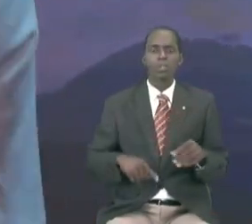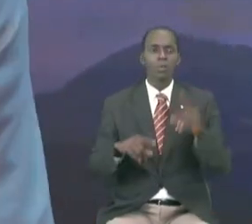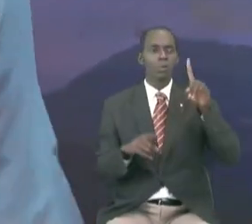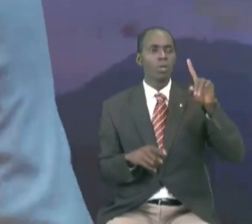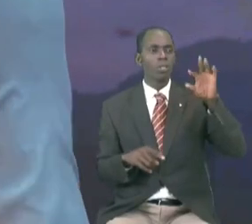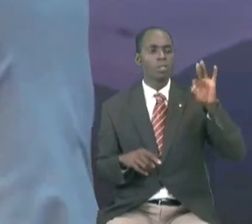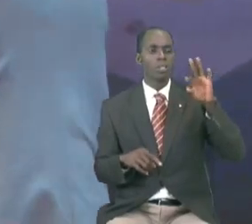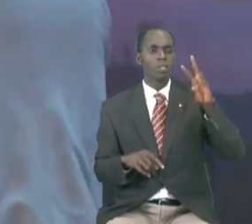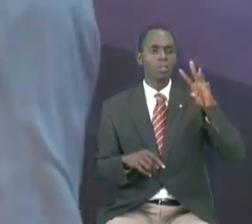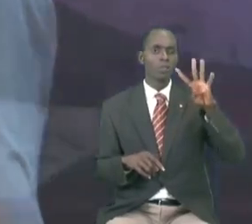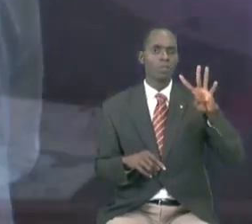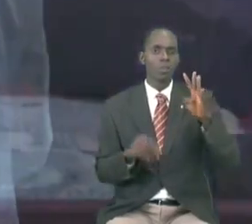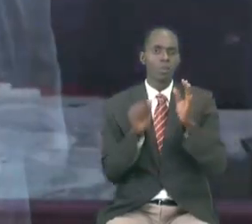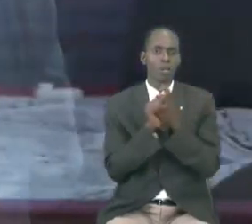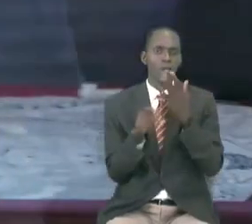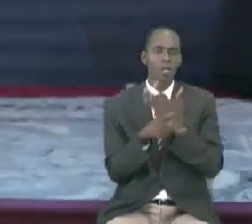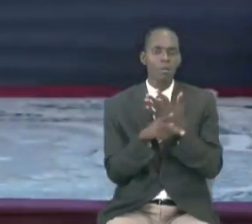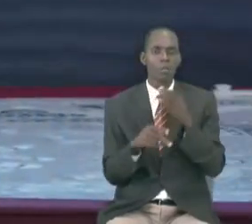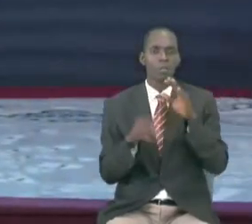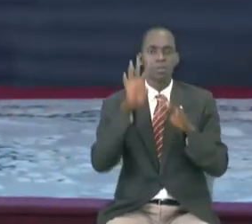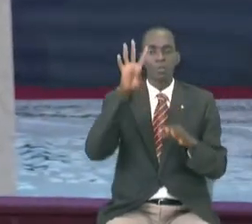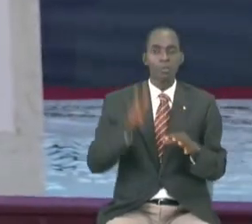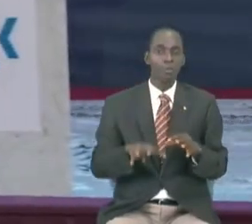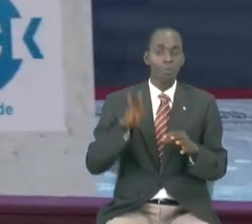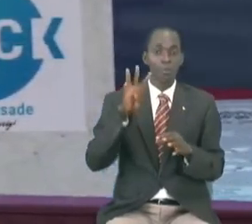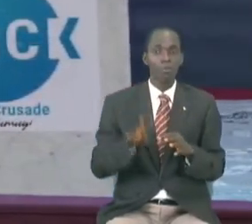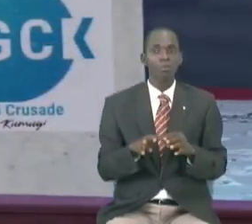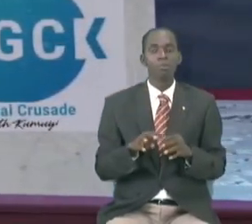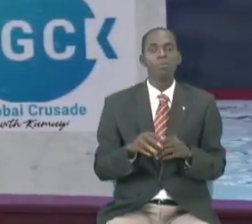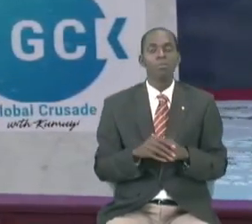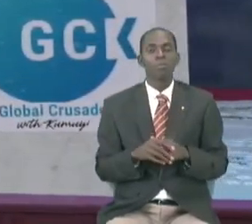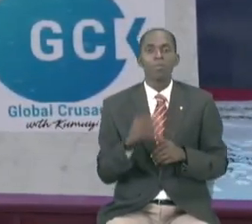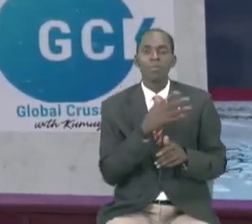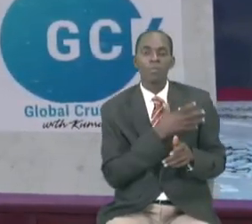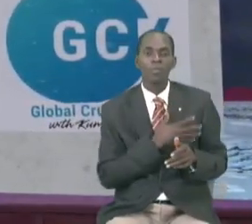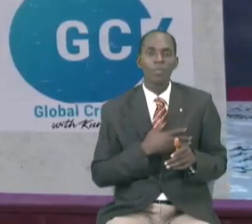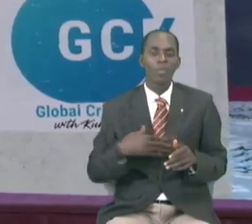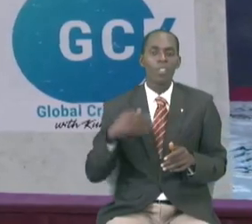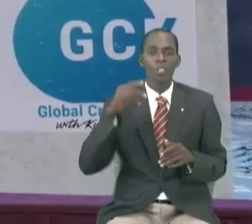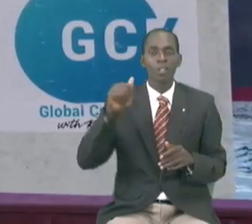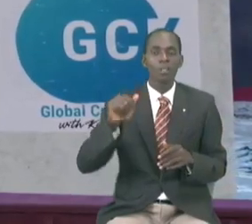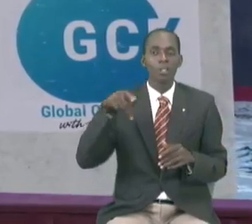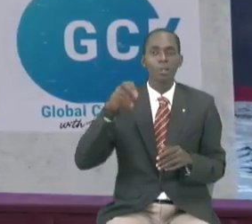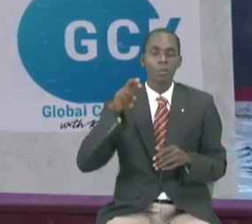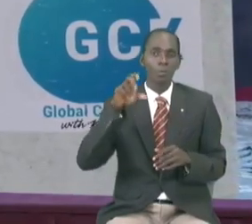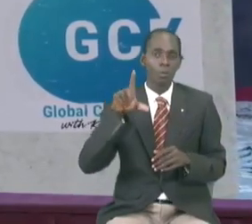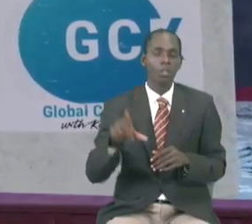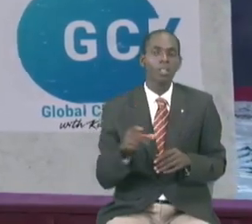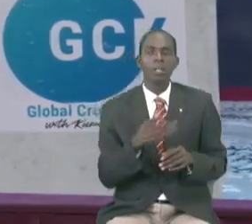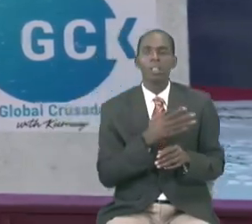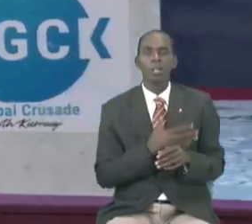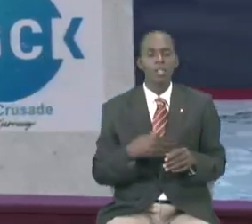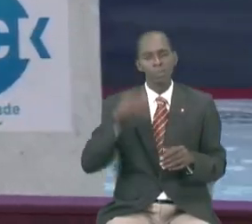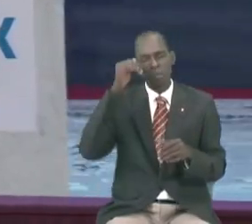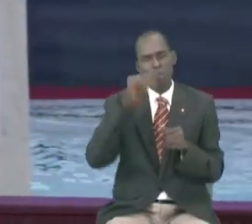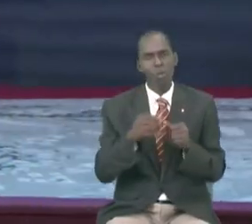told the Lord. And then before I got sanctified, 1965, I can see where I knelt. I can